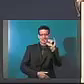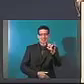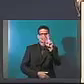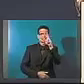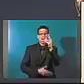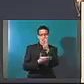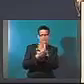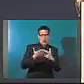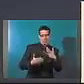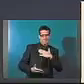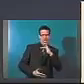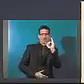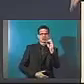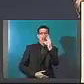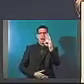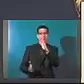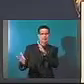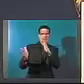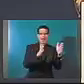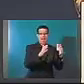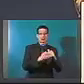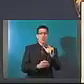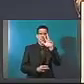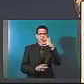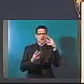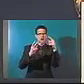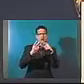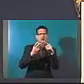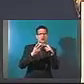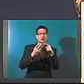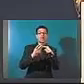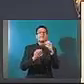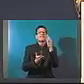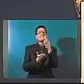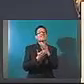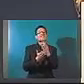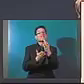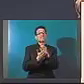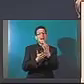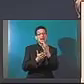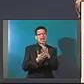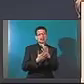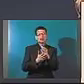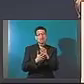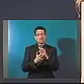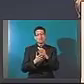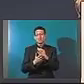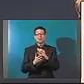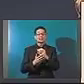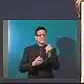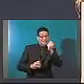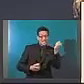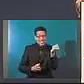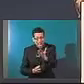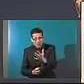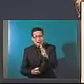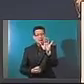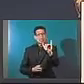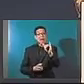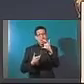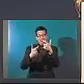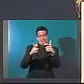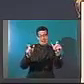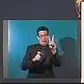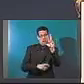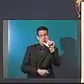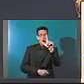second part of the jobs plan. Third, massive financial speculation and outright gambling by big Wall